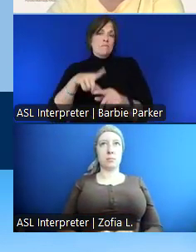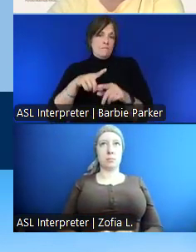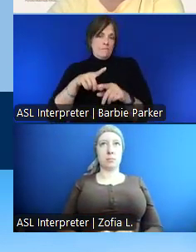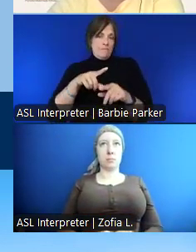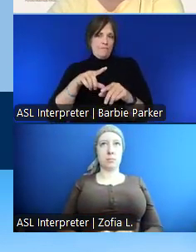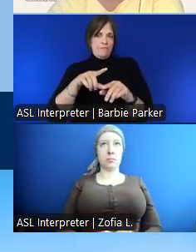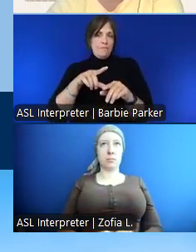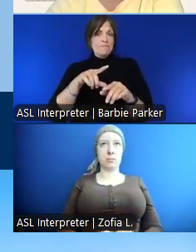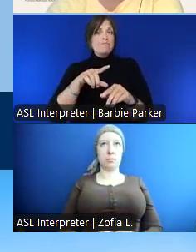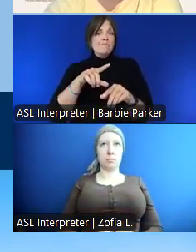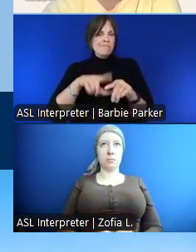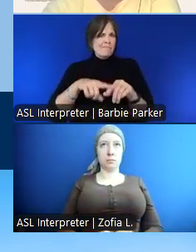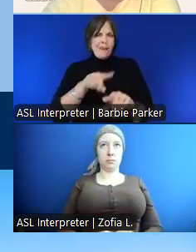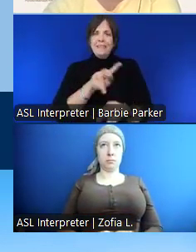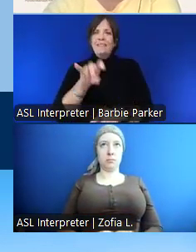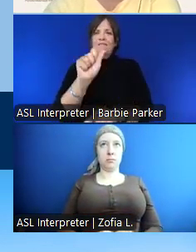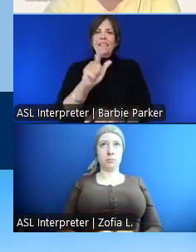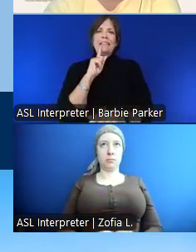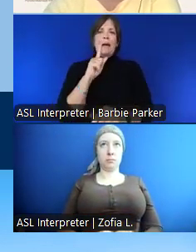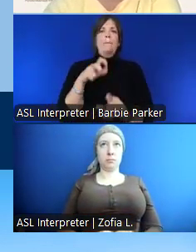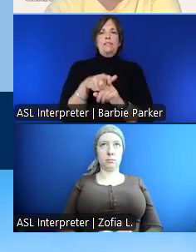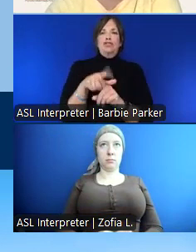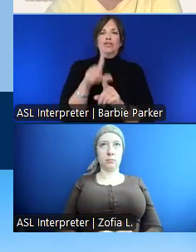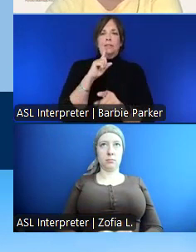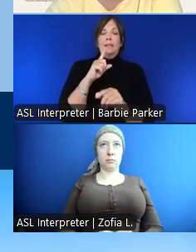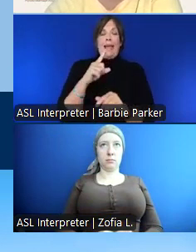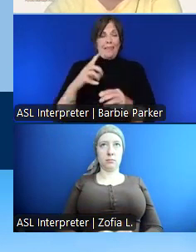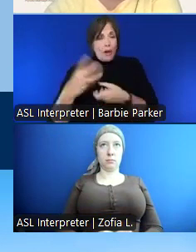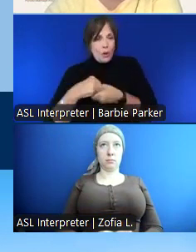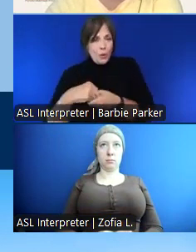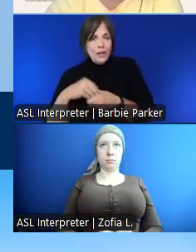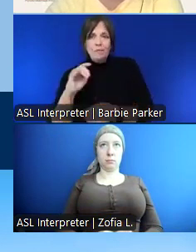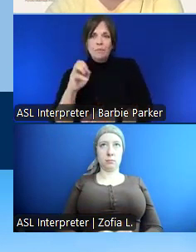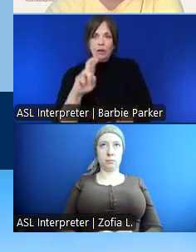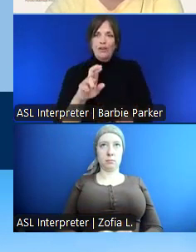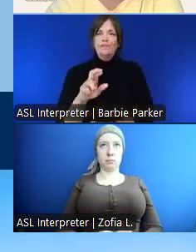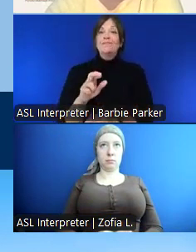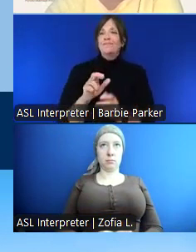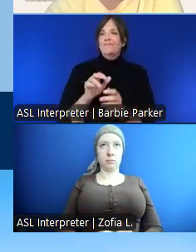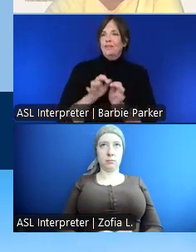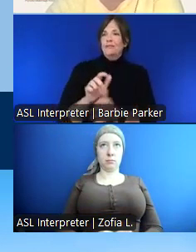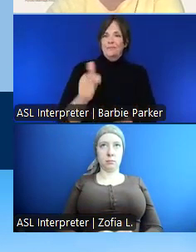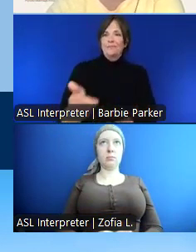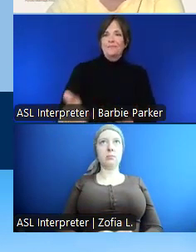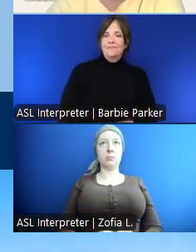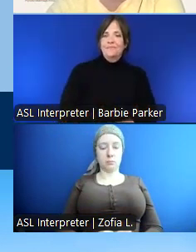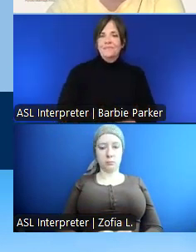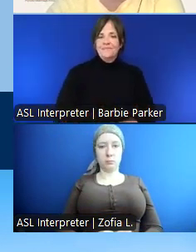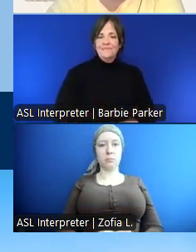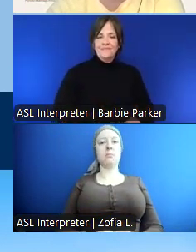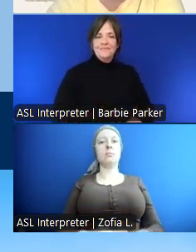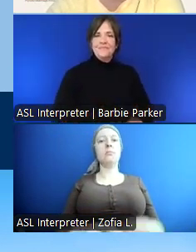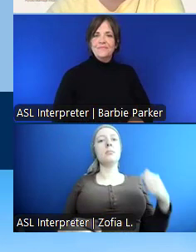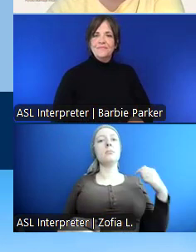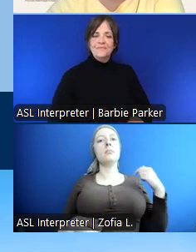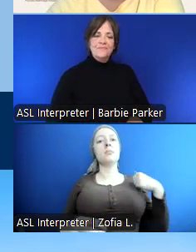You know, we are actively pursuing policy change on this matter and hope to, you know, be able to share more from